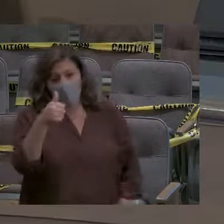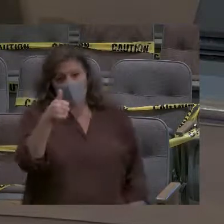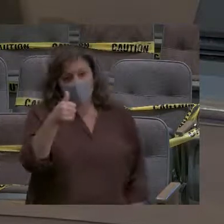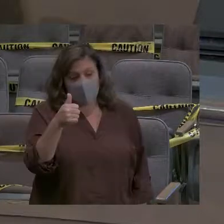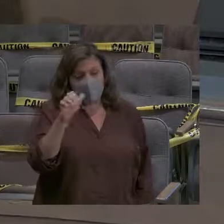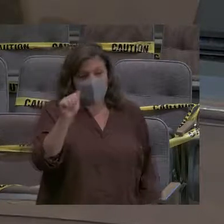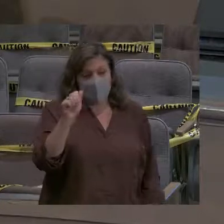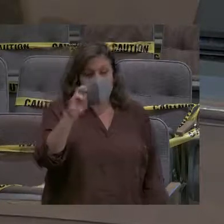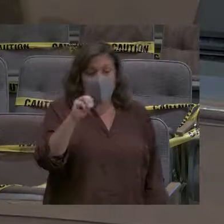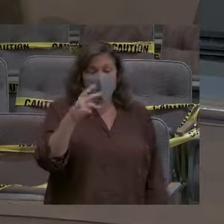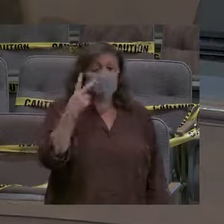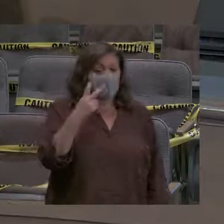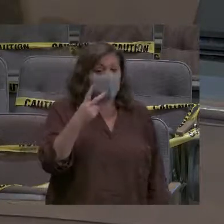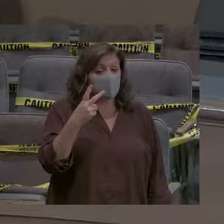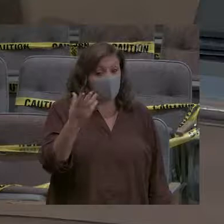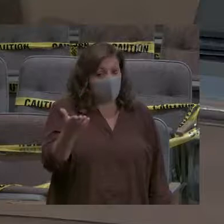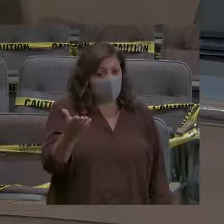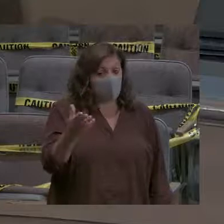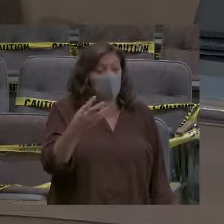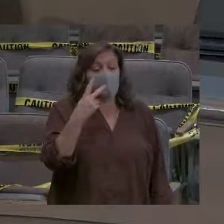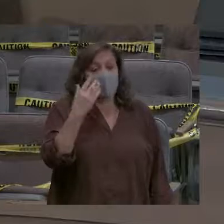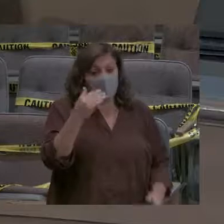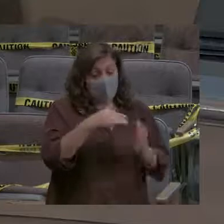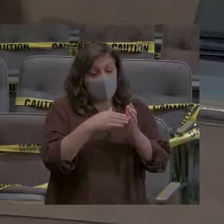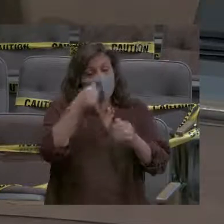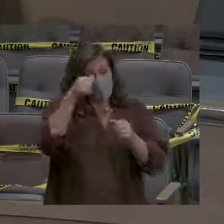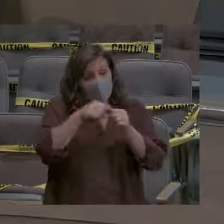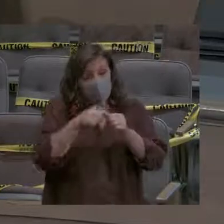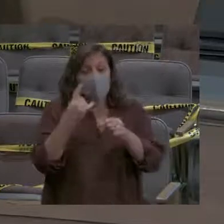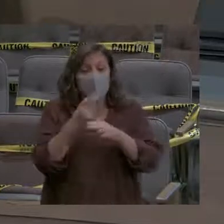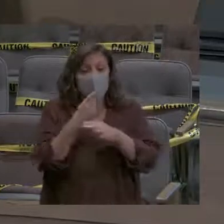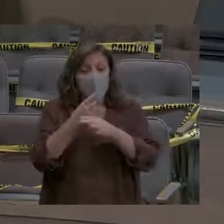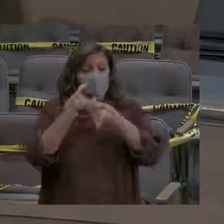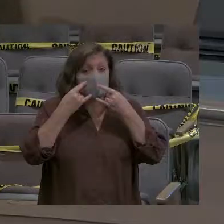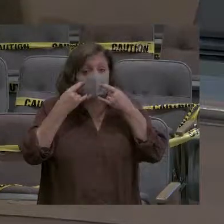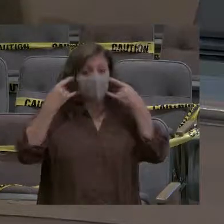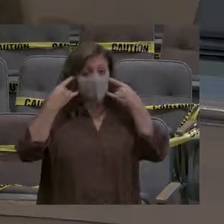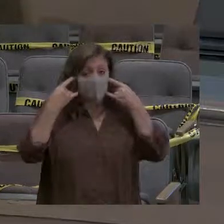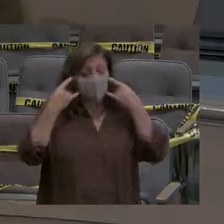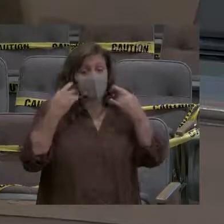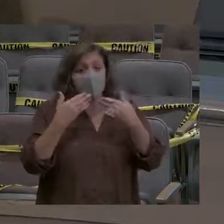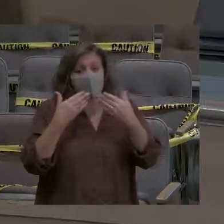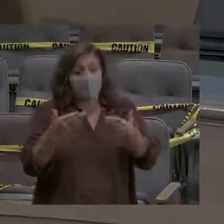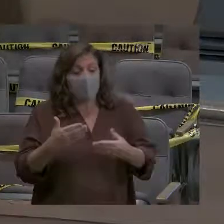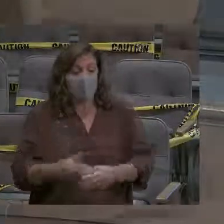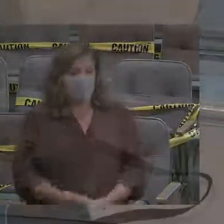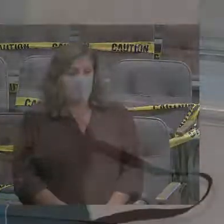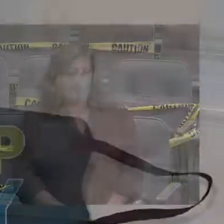We'll see you then, and remember, mask up Albany, mask up Dougherty County. Thank you.